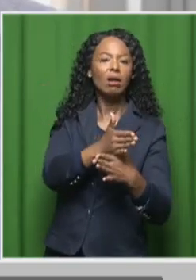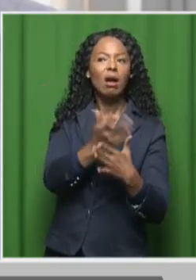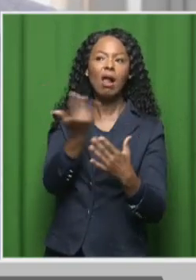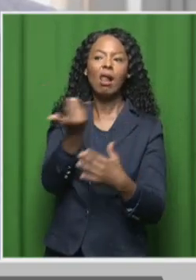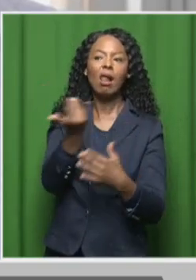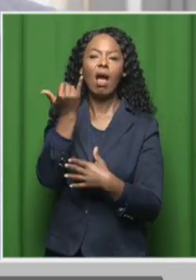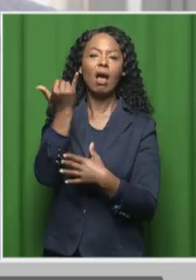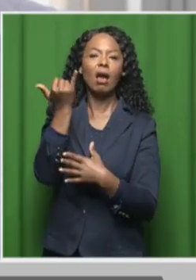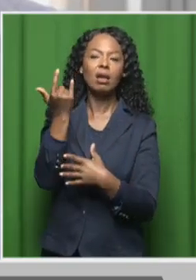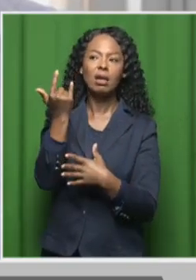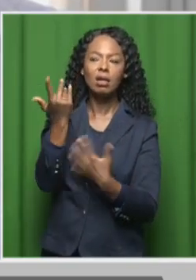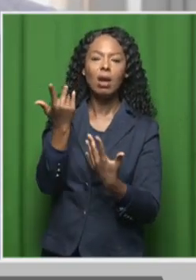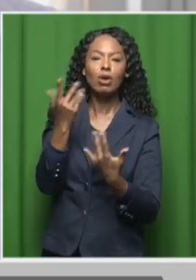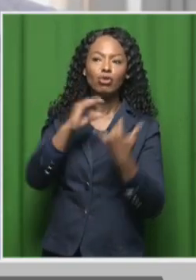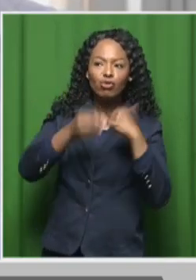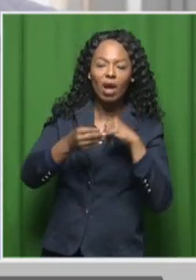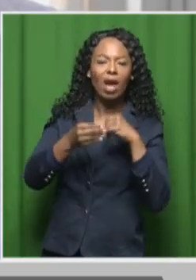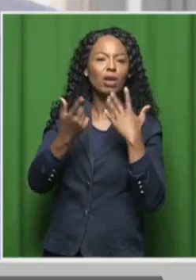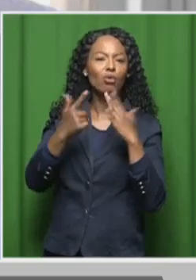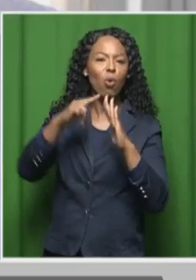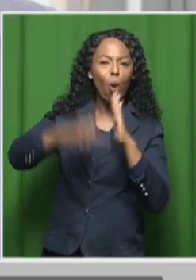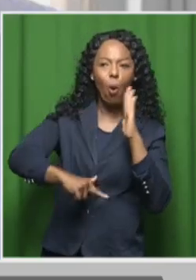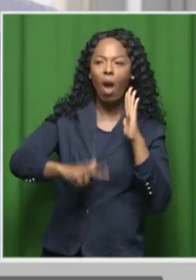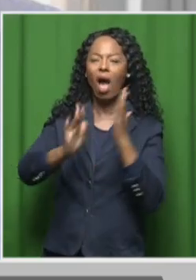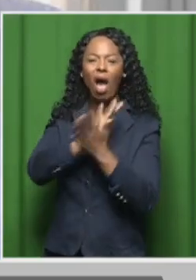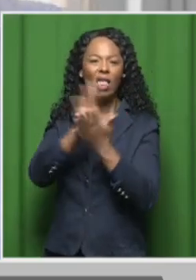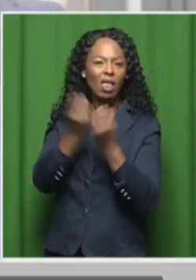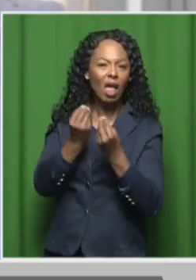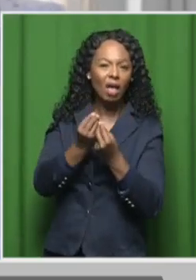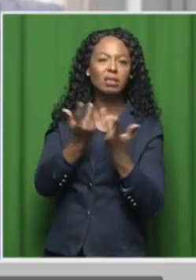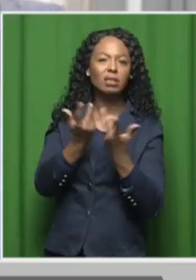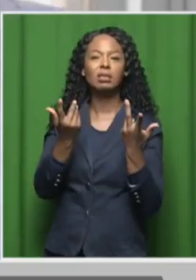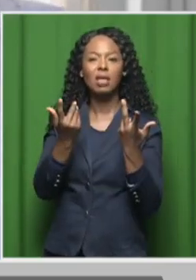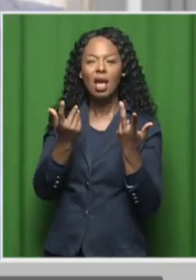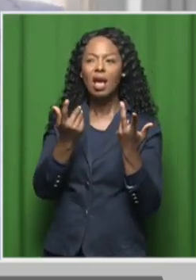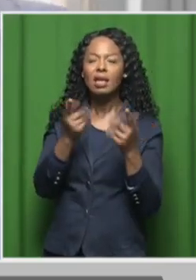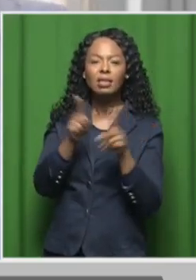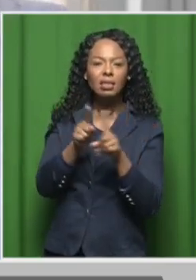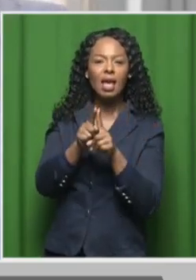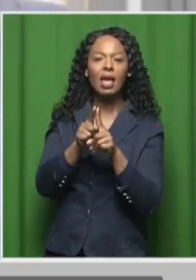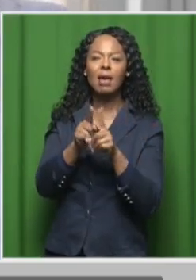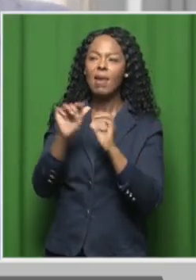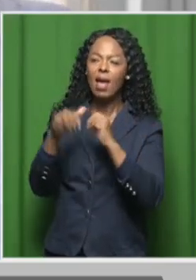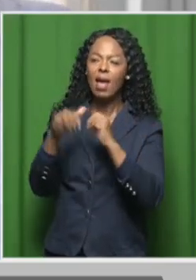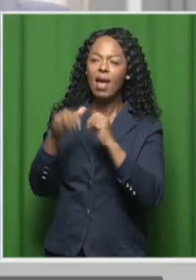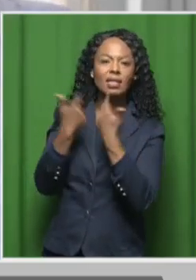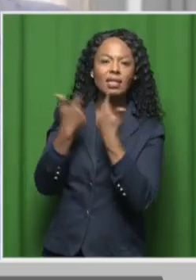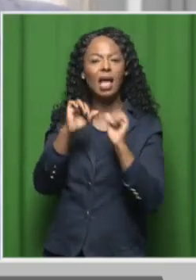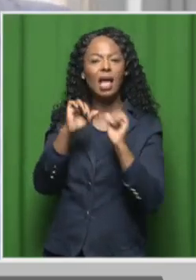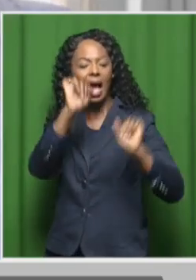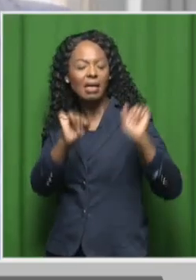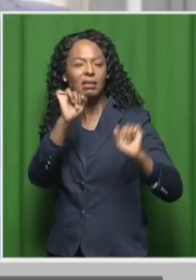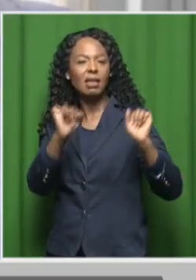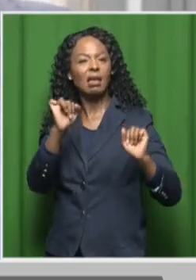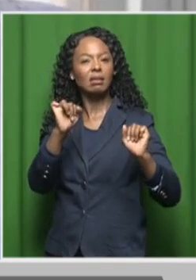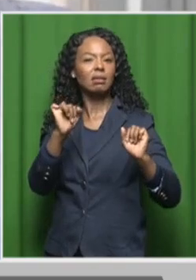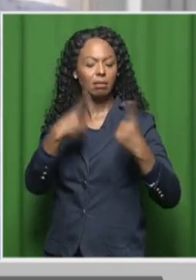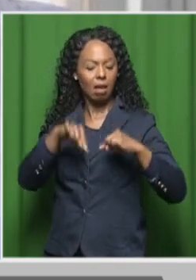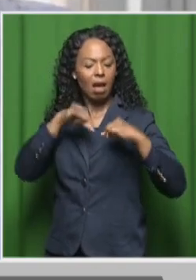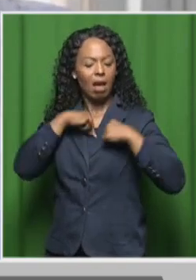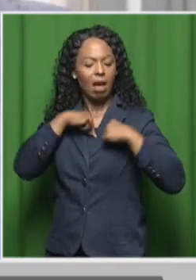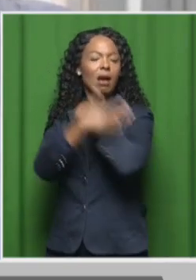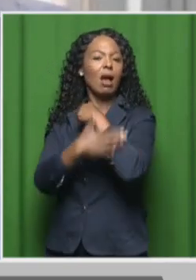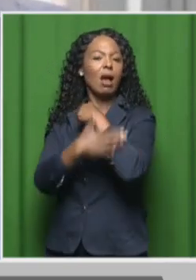to address that as, what do you think we should be focusing on? Ratings agencies also, how are they assessing our state?